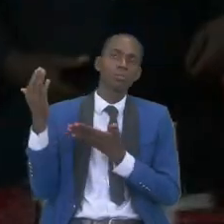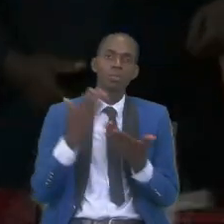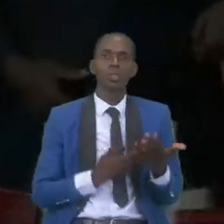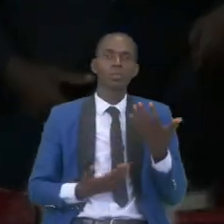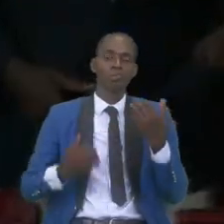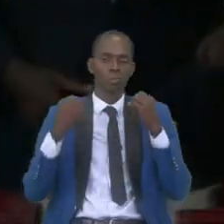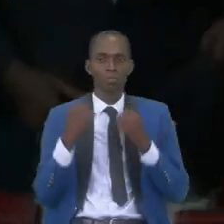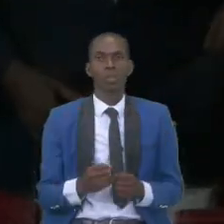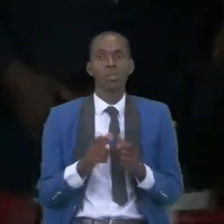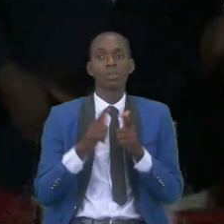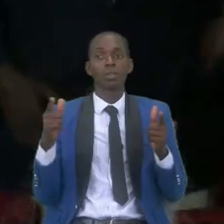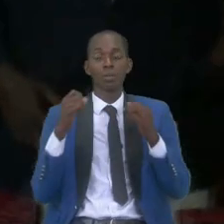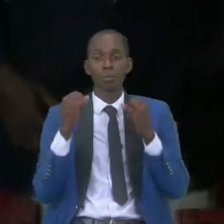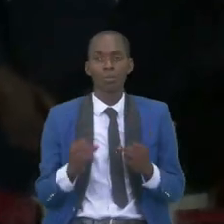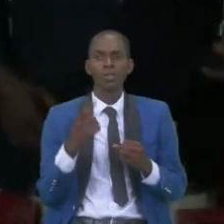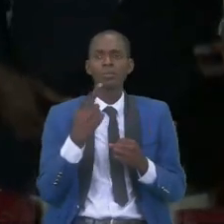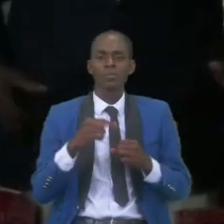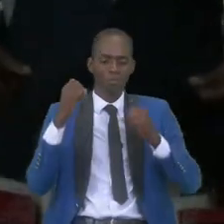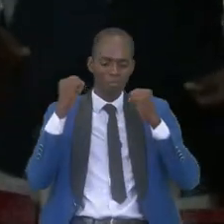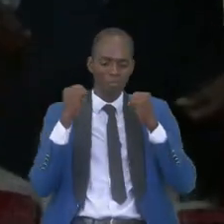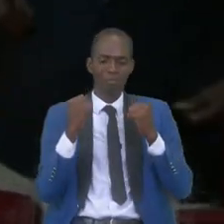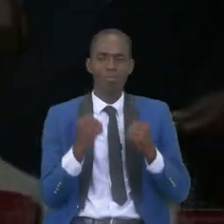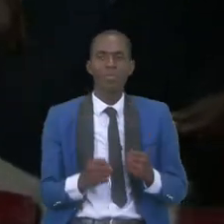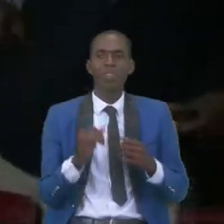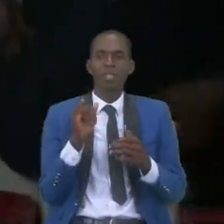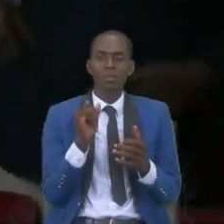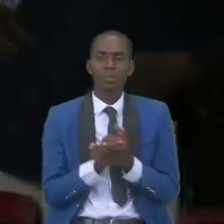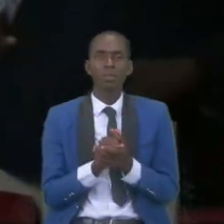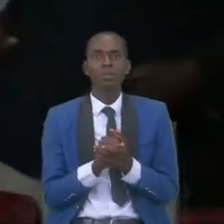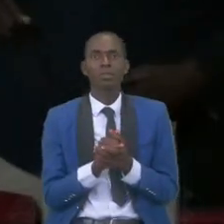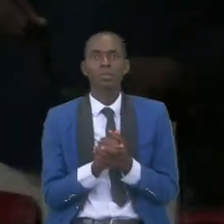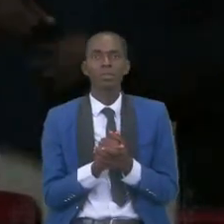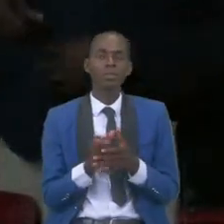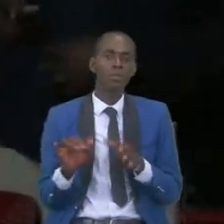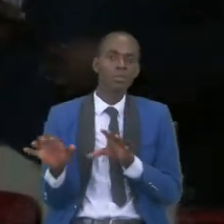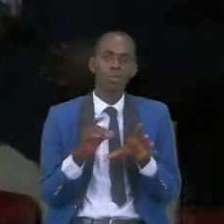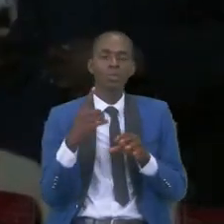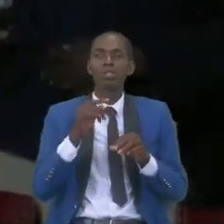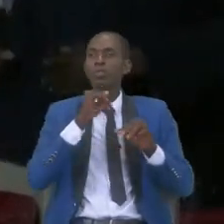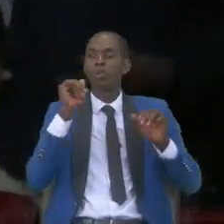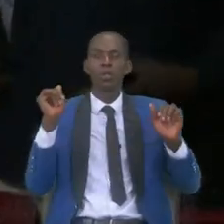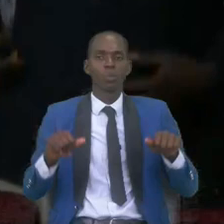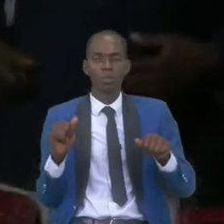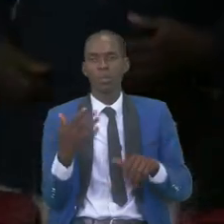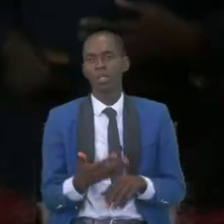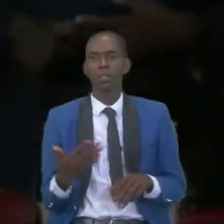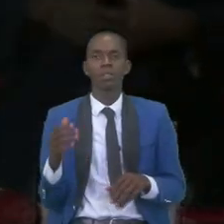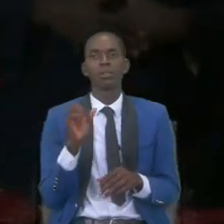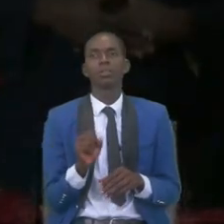Incredible power. The power that does the impossible.